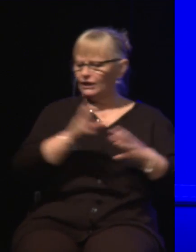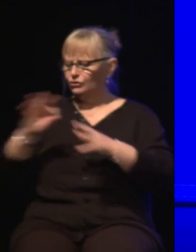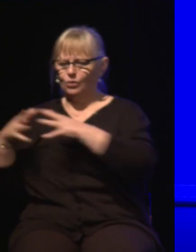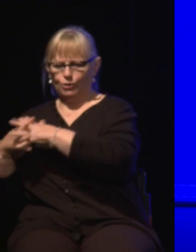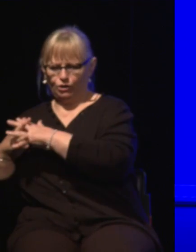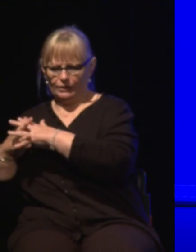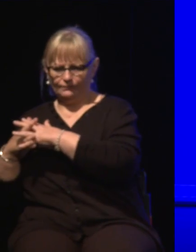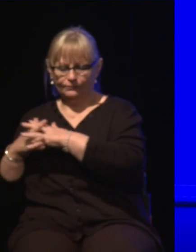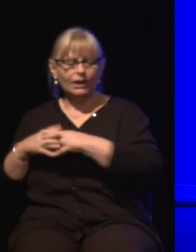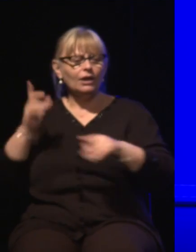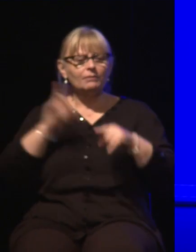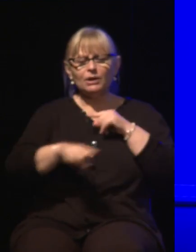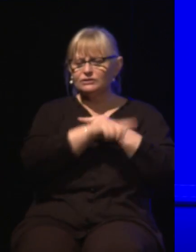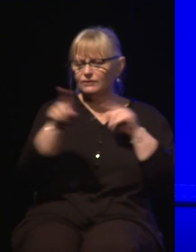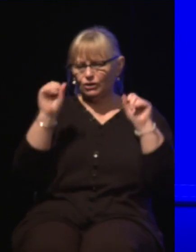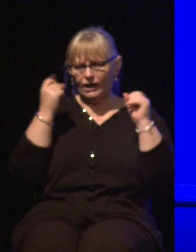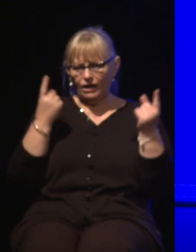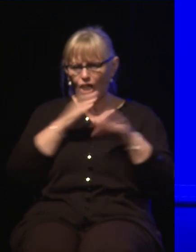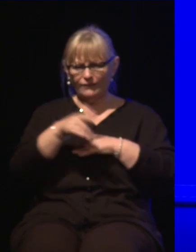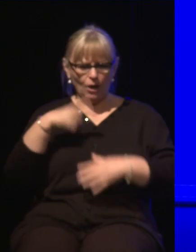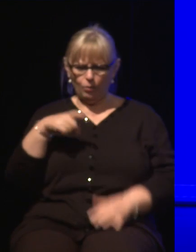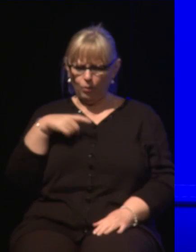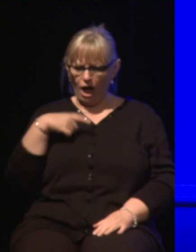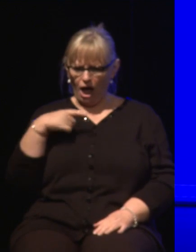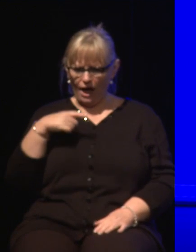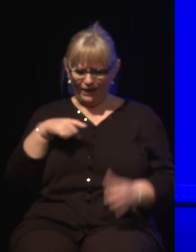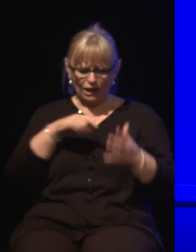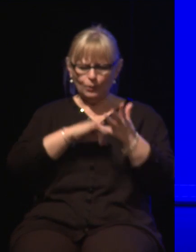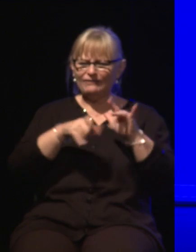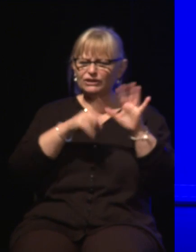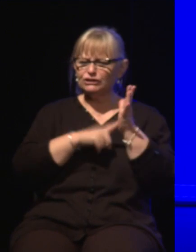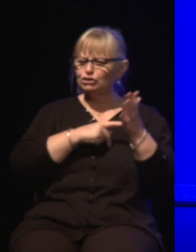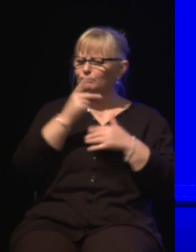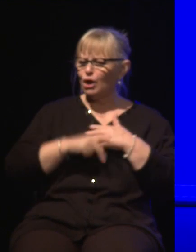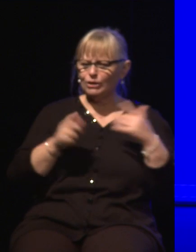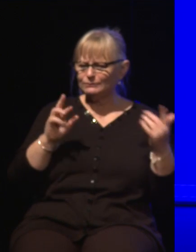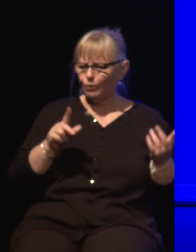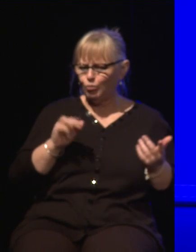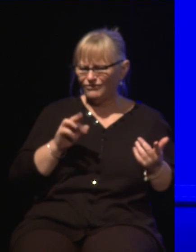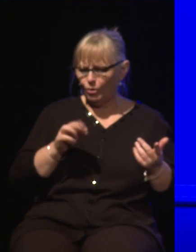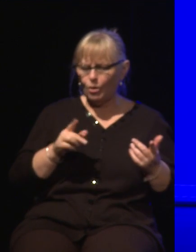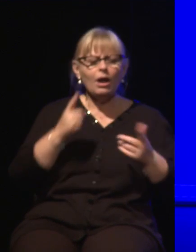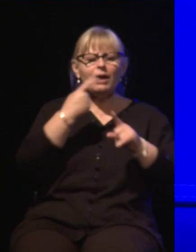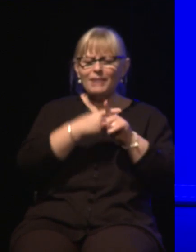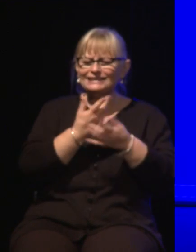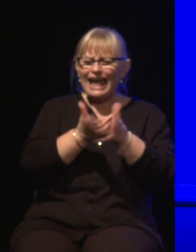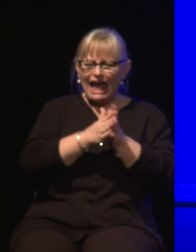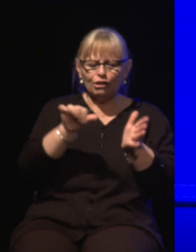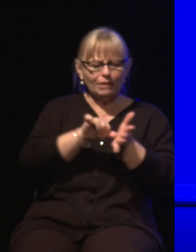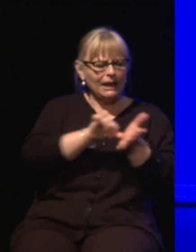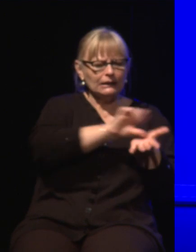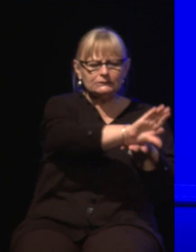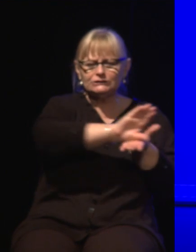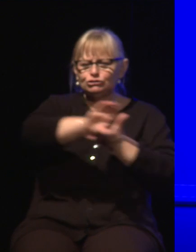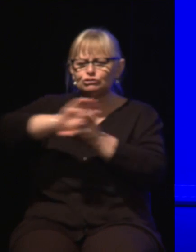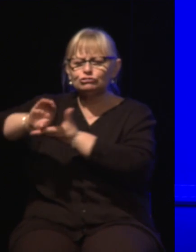on a misunderstanding of both the purposes of these social programs and how they're actually distributed.